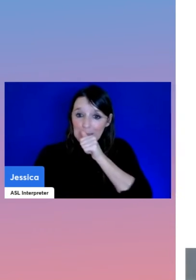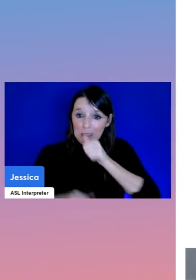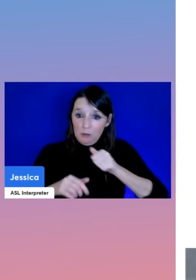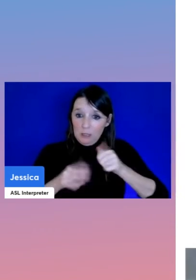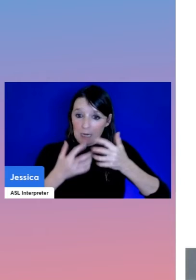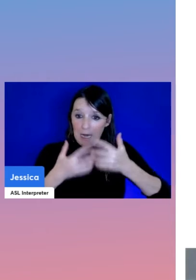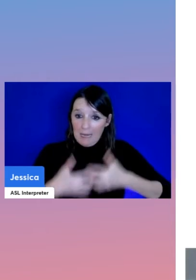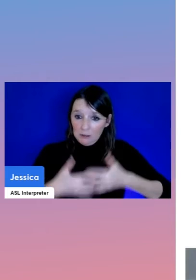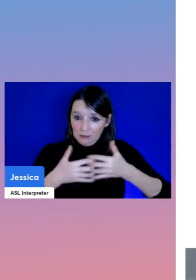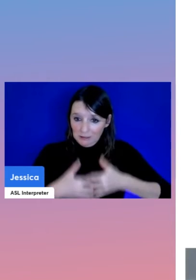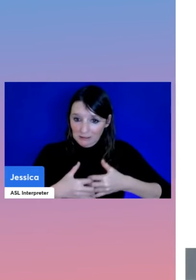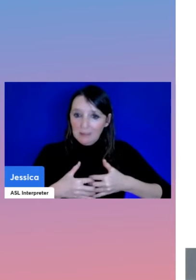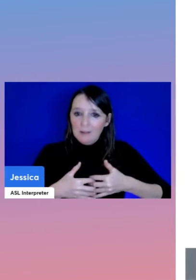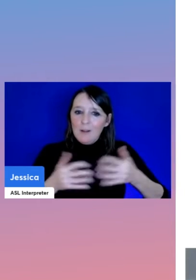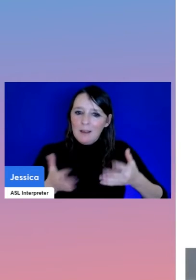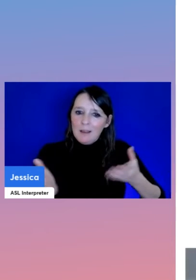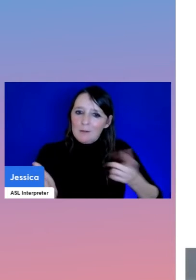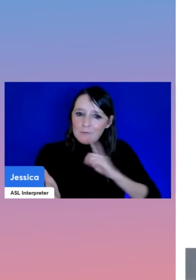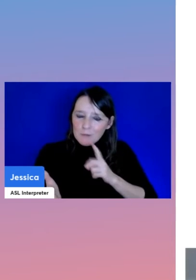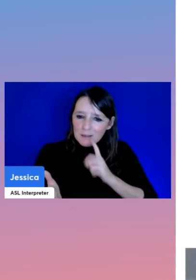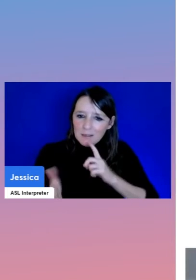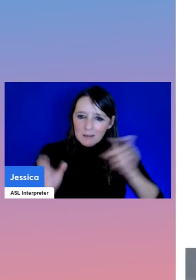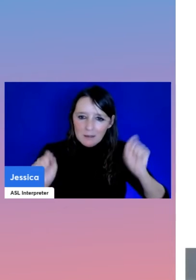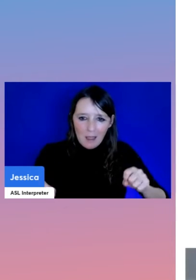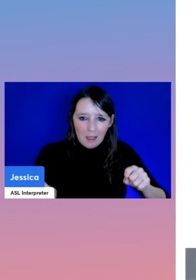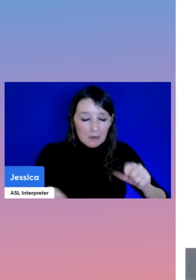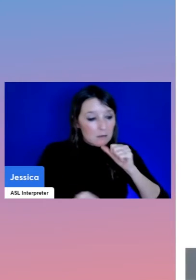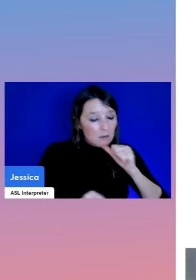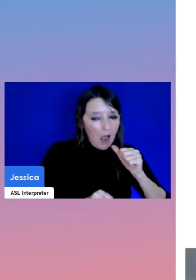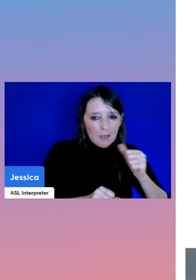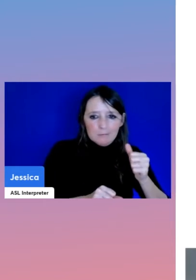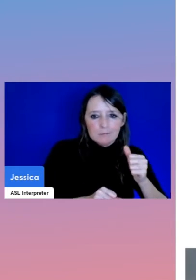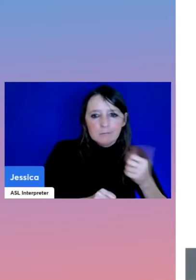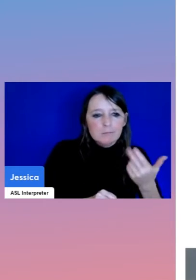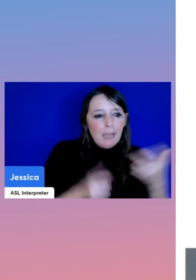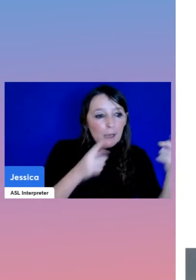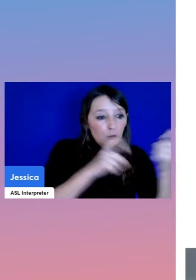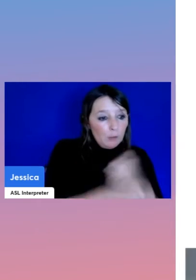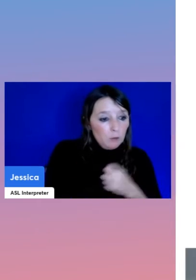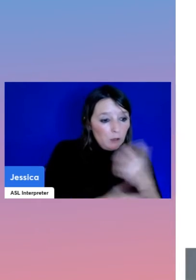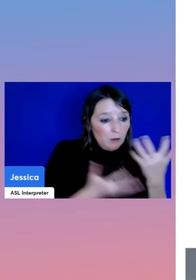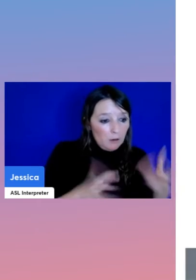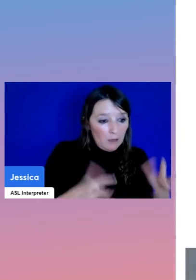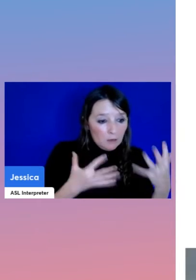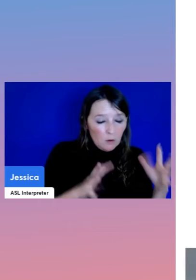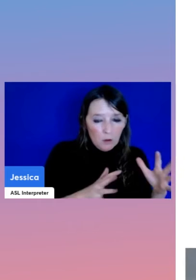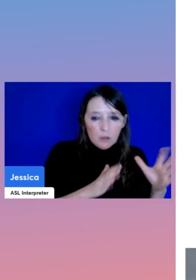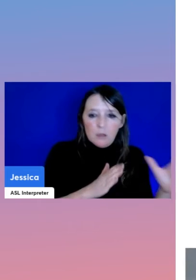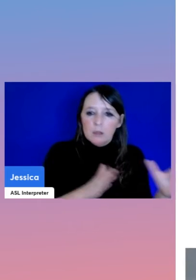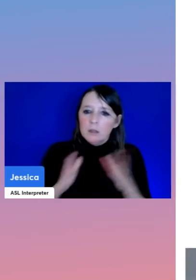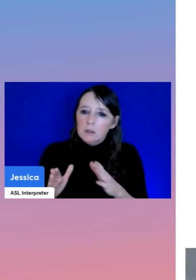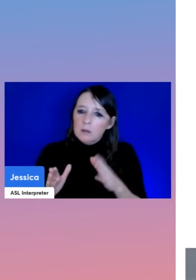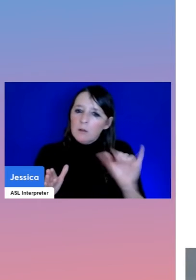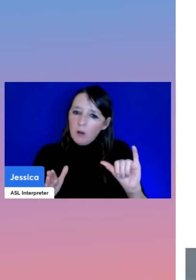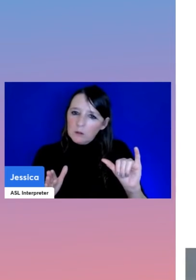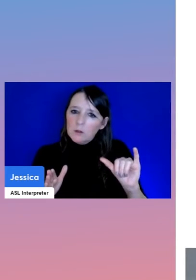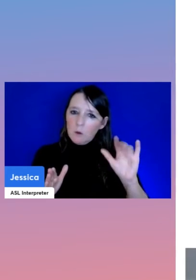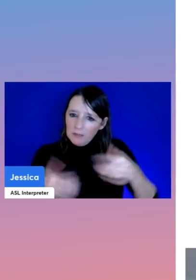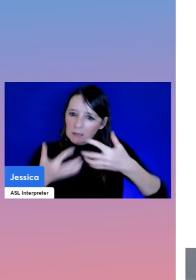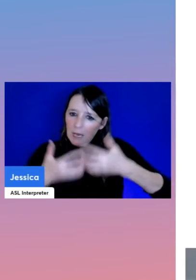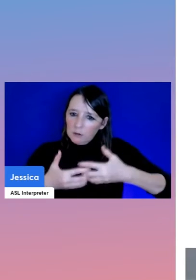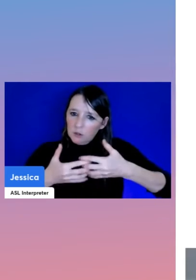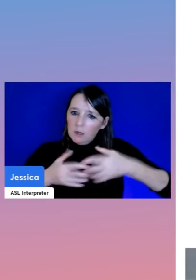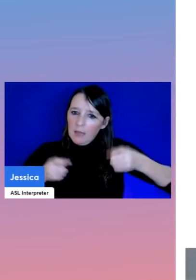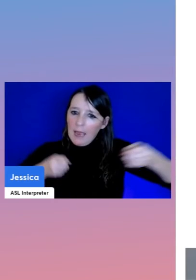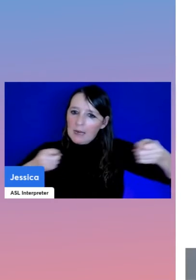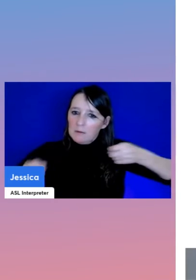as a service, handling not only encryption and decryption tasks, but also managing